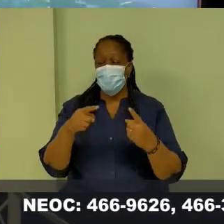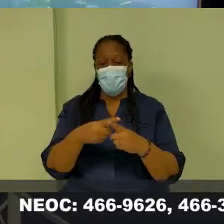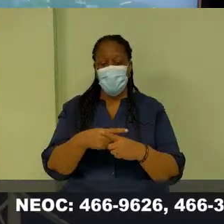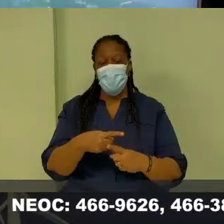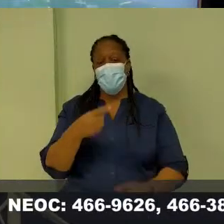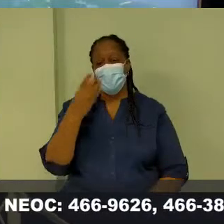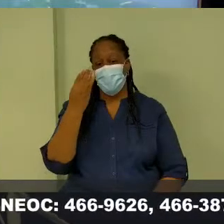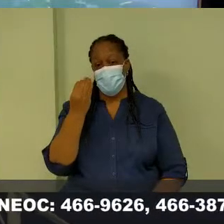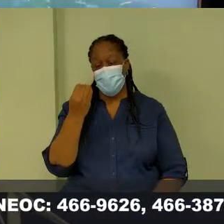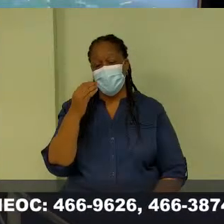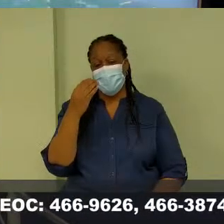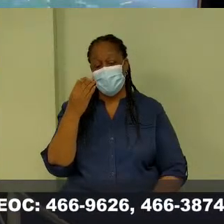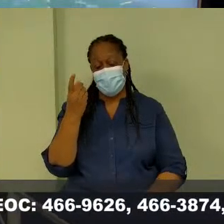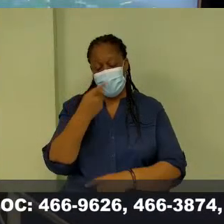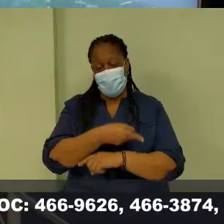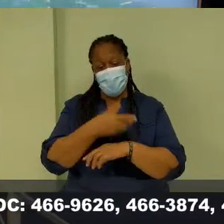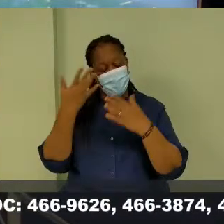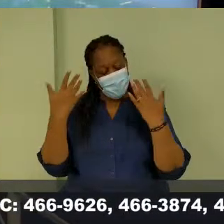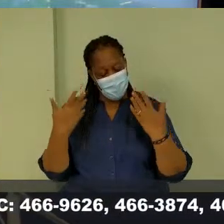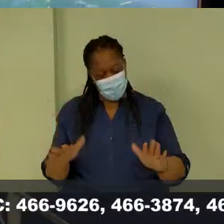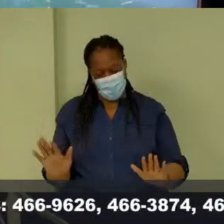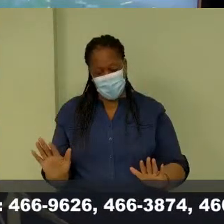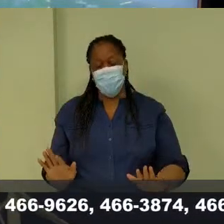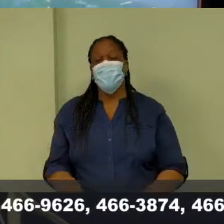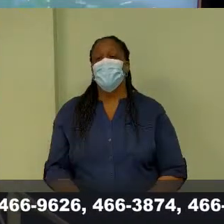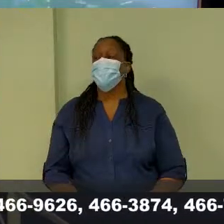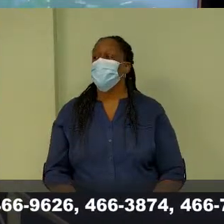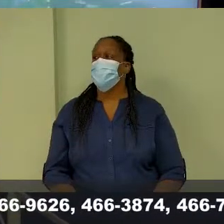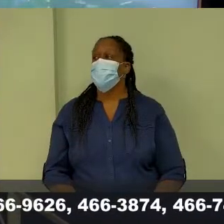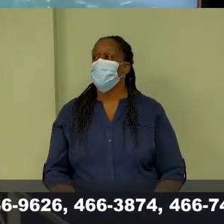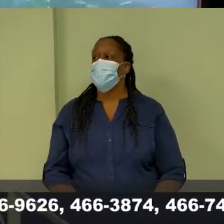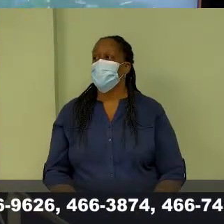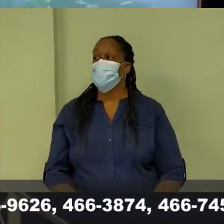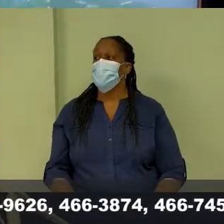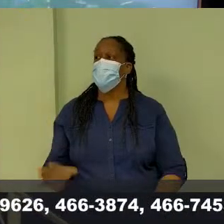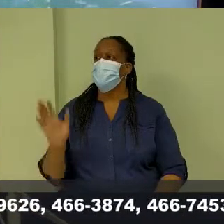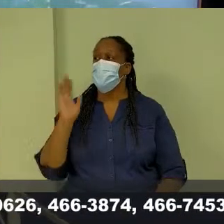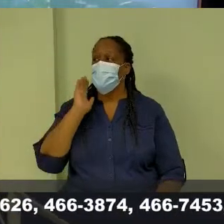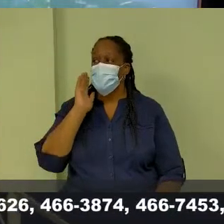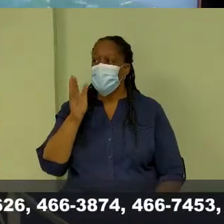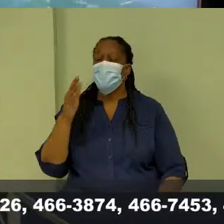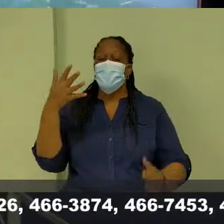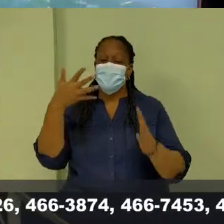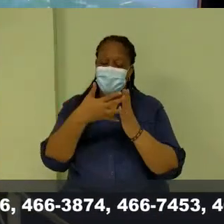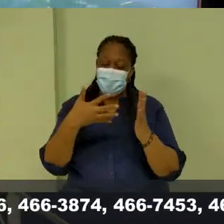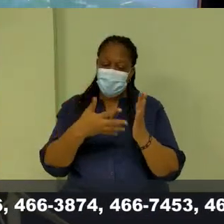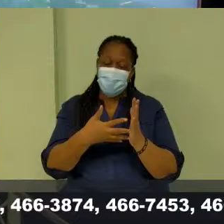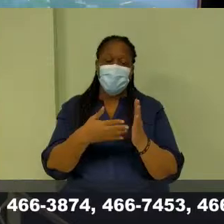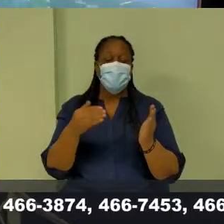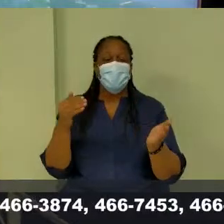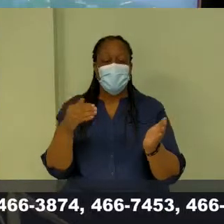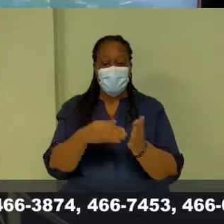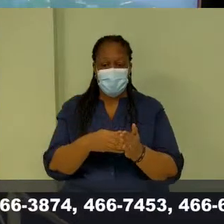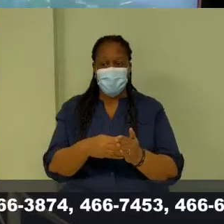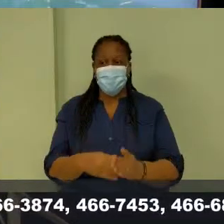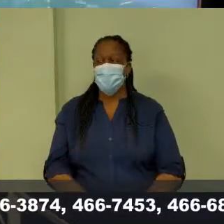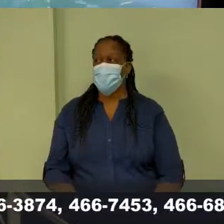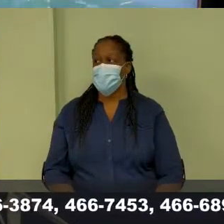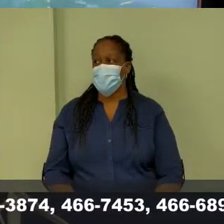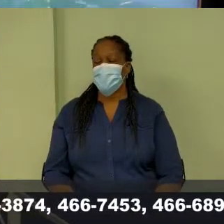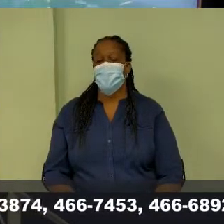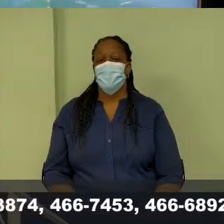international traveler staying at one of the franchise hotels, you will be tested, serial testing, day 7